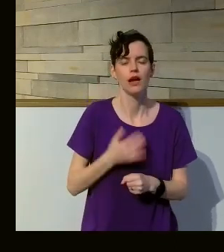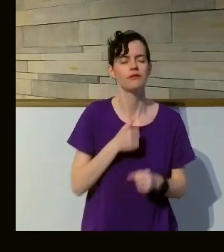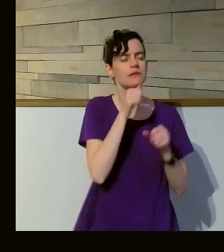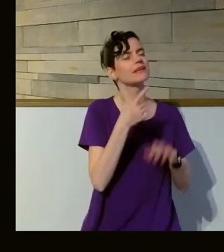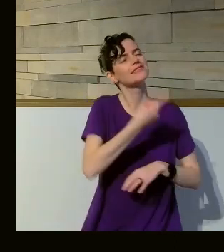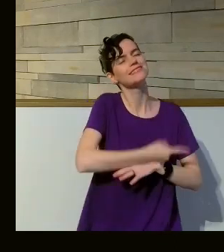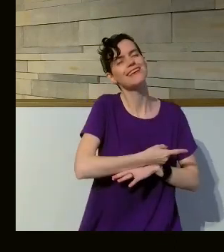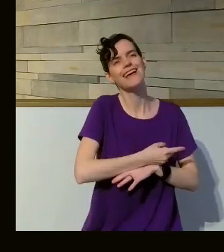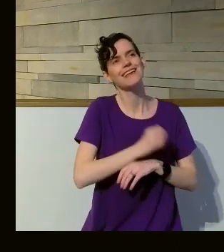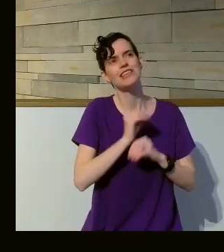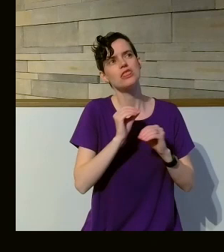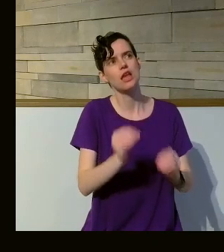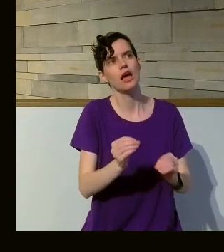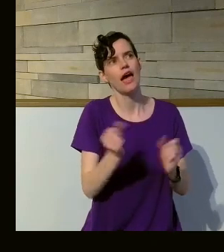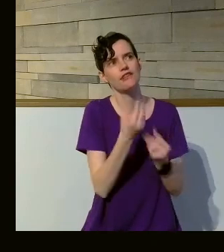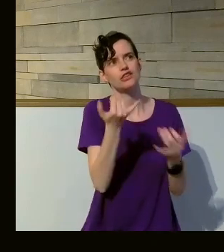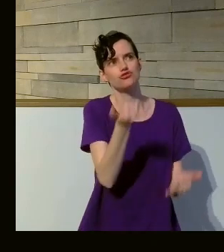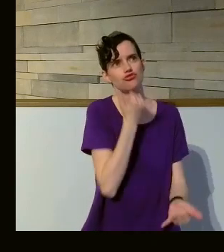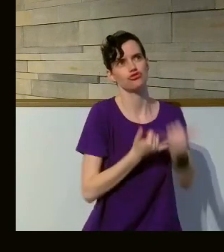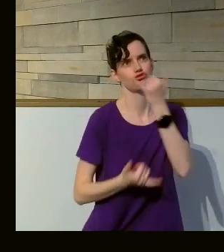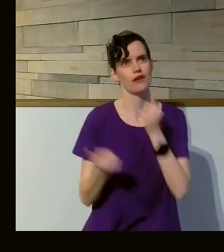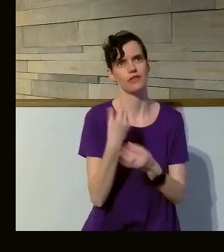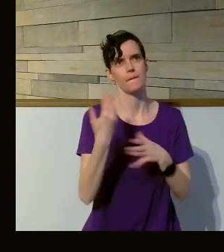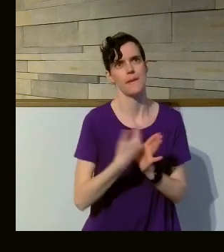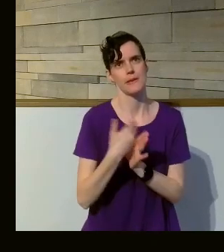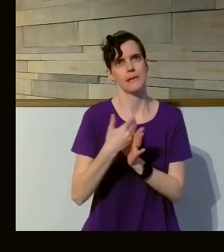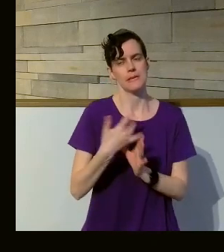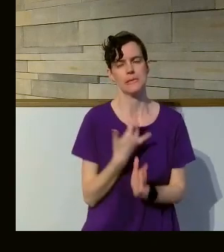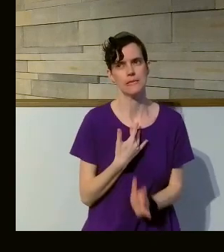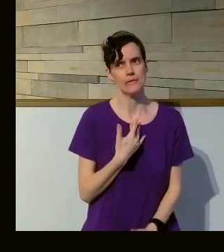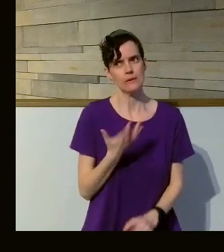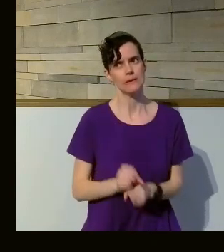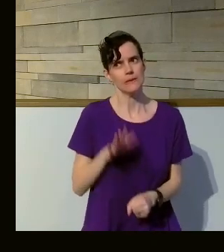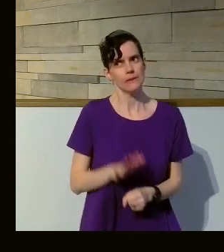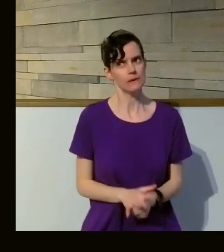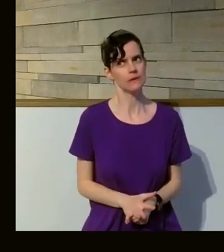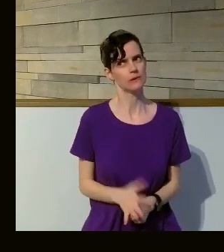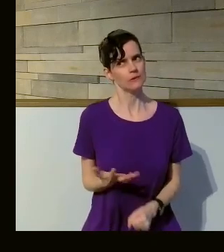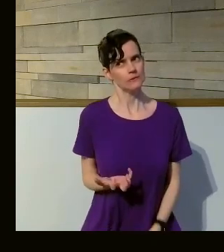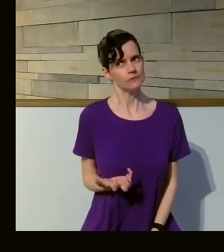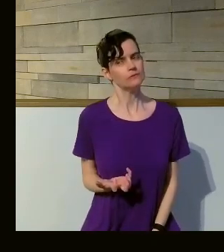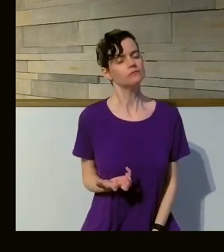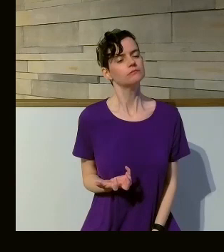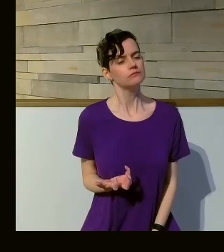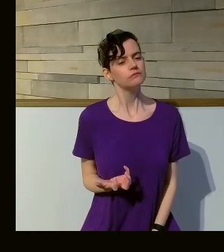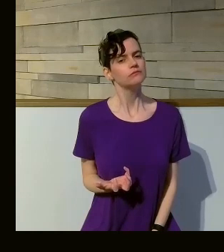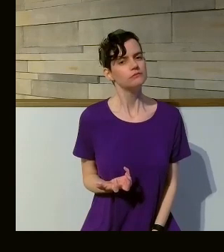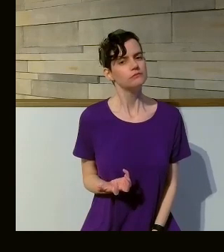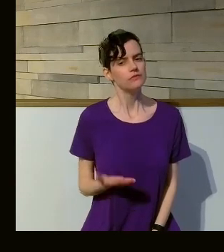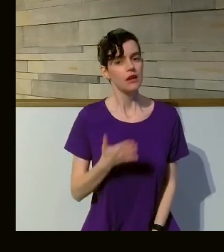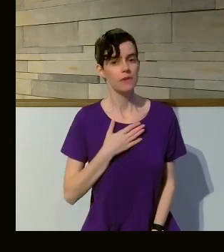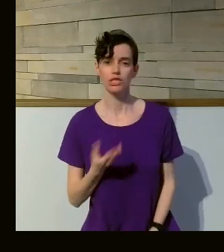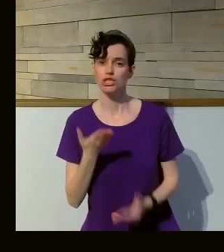nothing seems to be going right, everything is irritating you, and you really just want to explode, right? All right, so